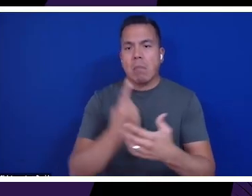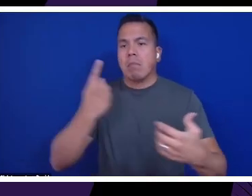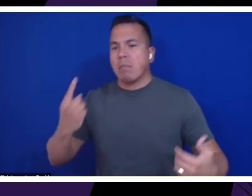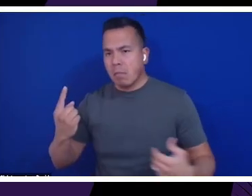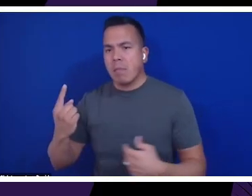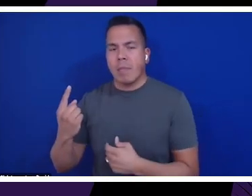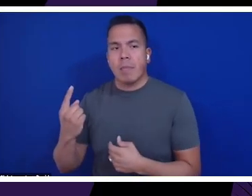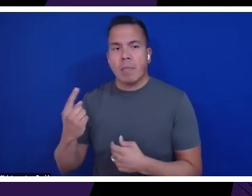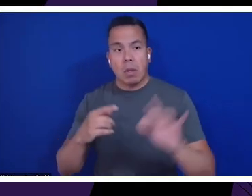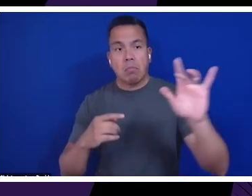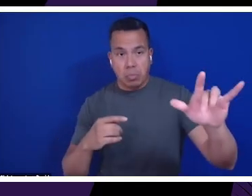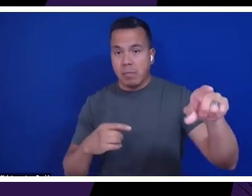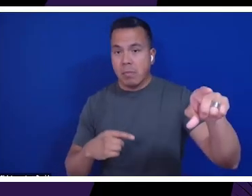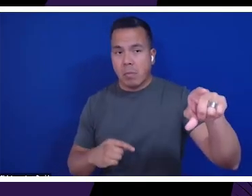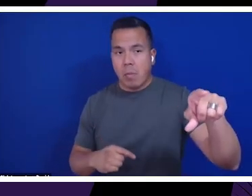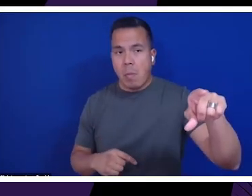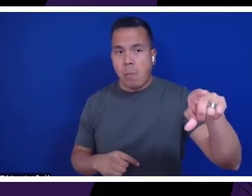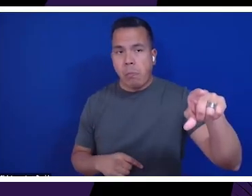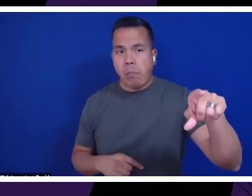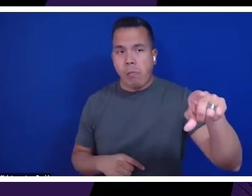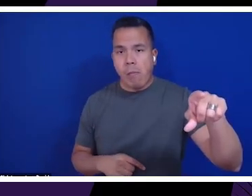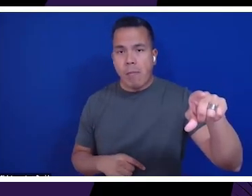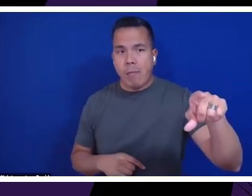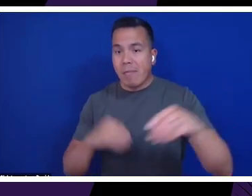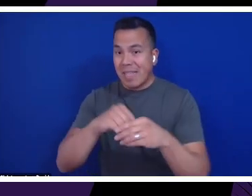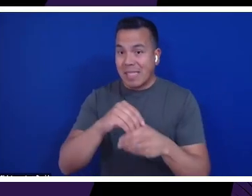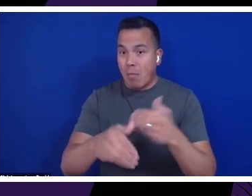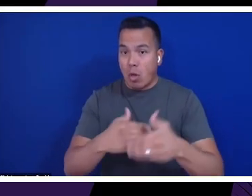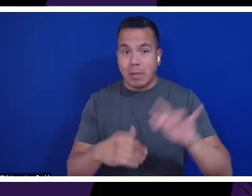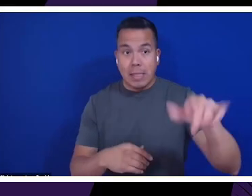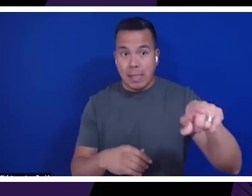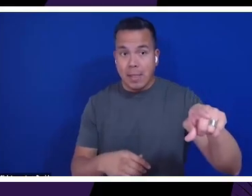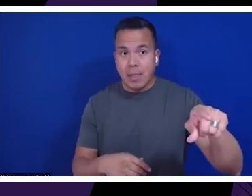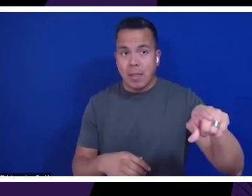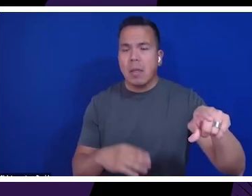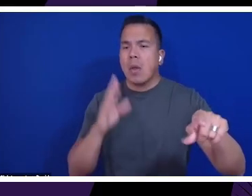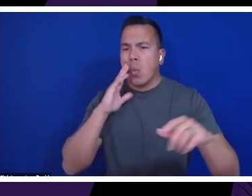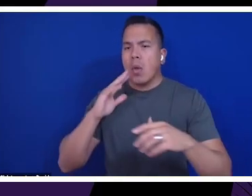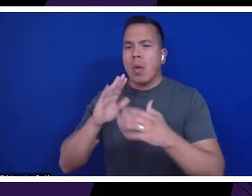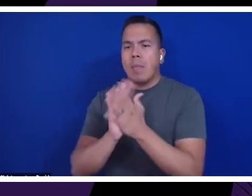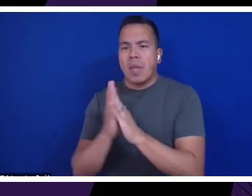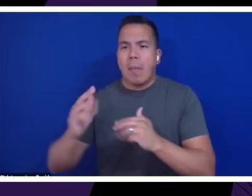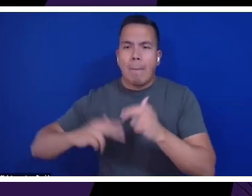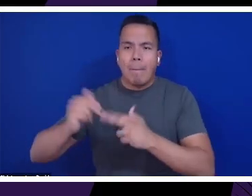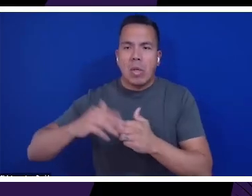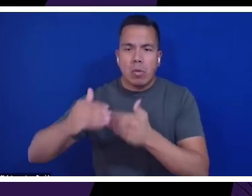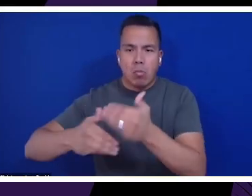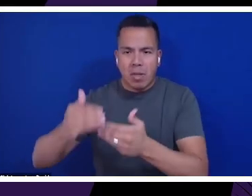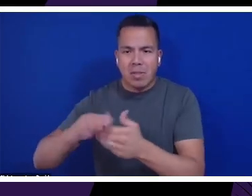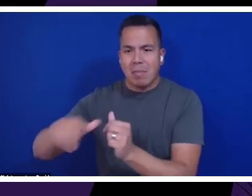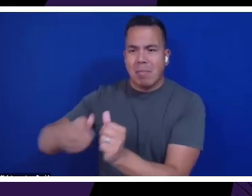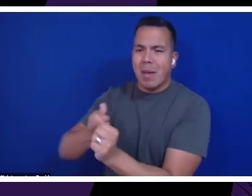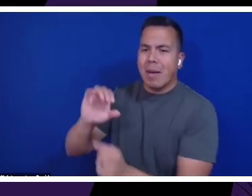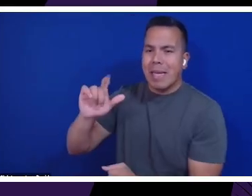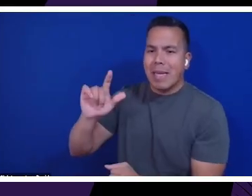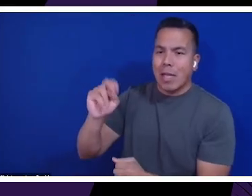going to export application, inside processing kicks off a build process that is fueled by Electron Builder and